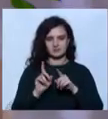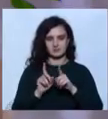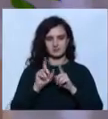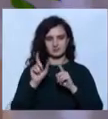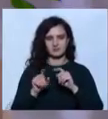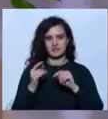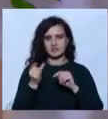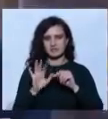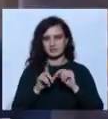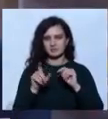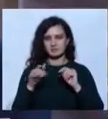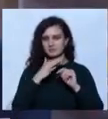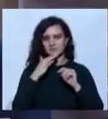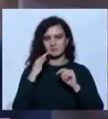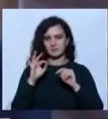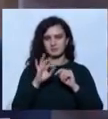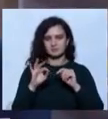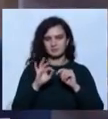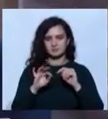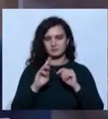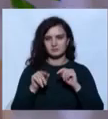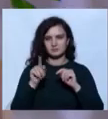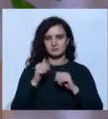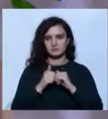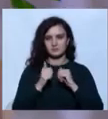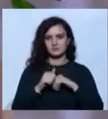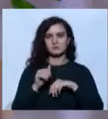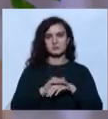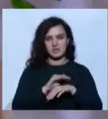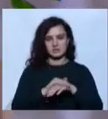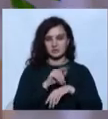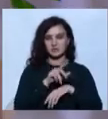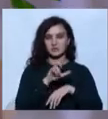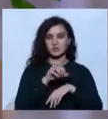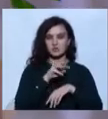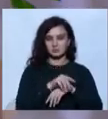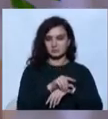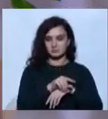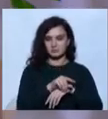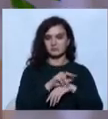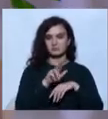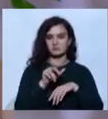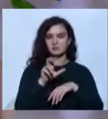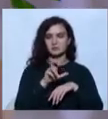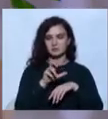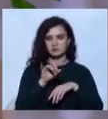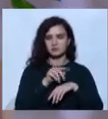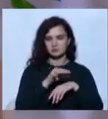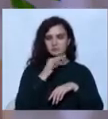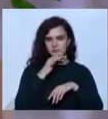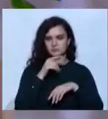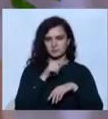He doesn't care about people too much. But he is always kind to Jim in particular, and he genuinely likes the